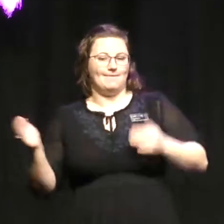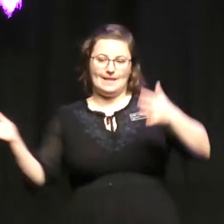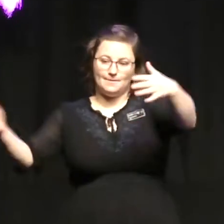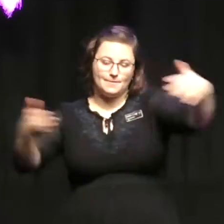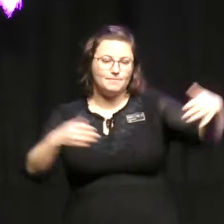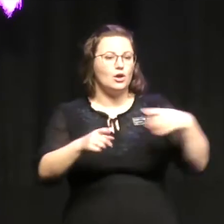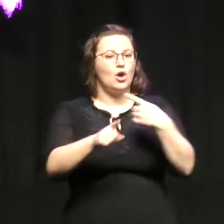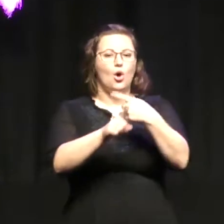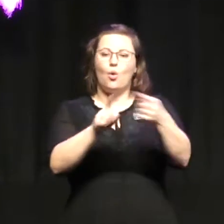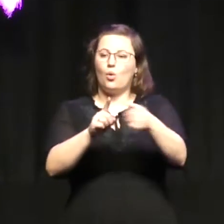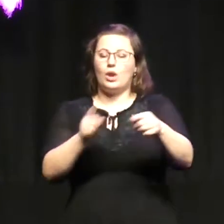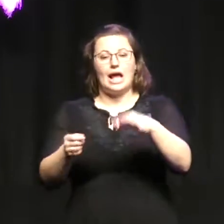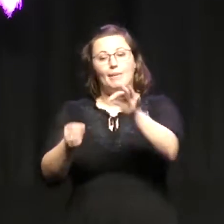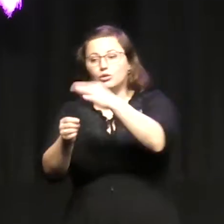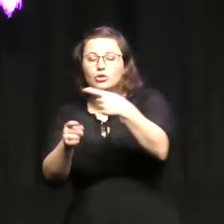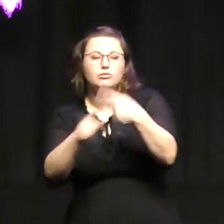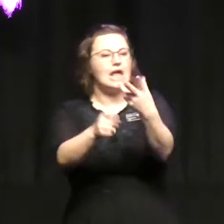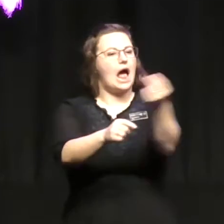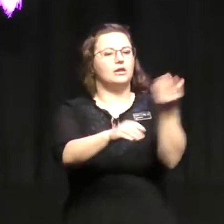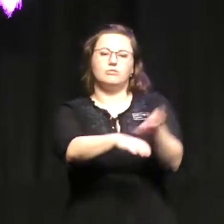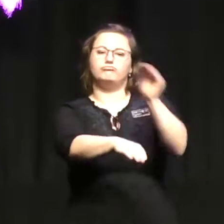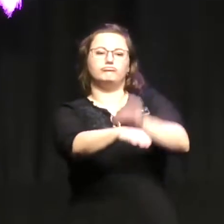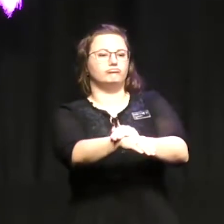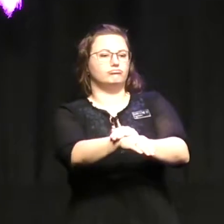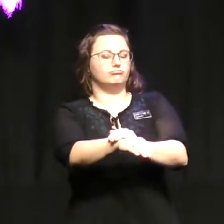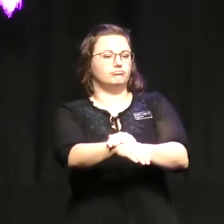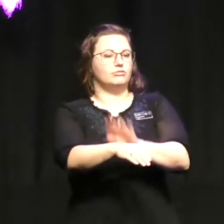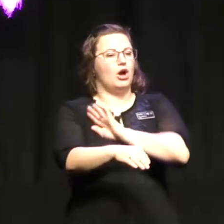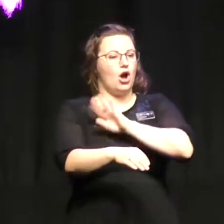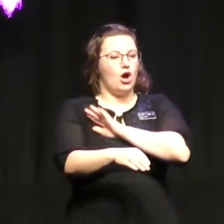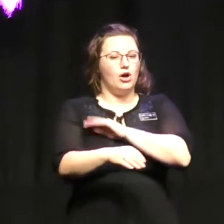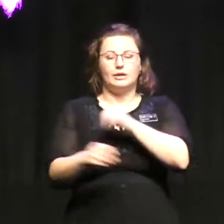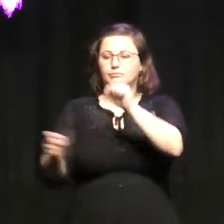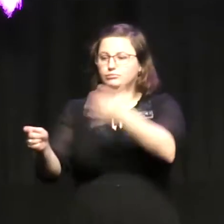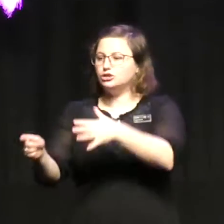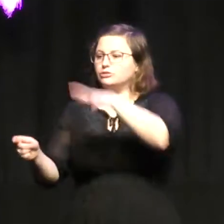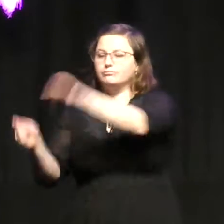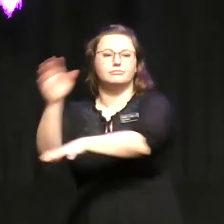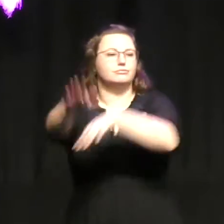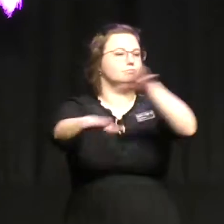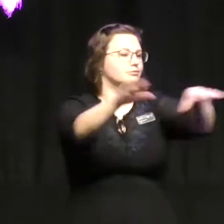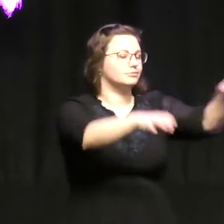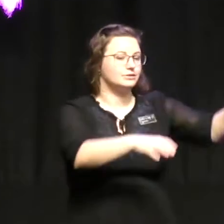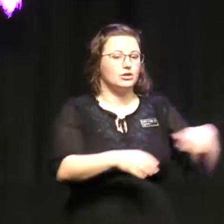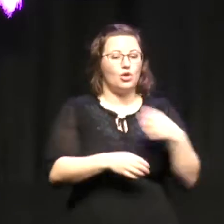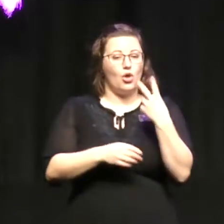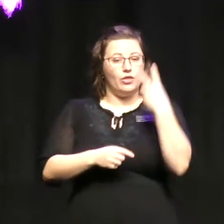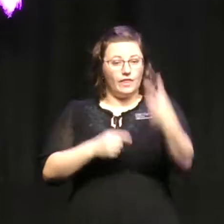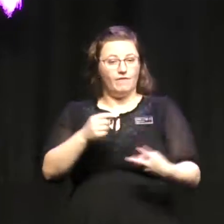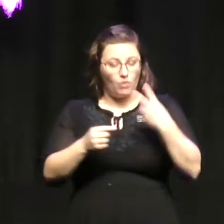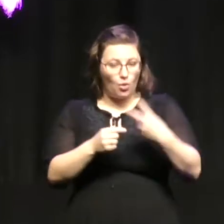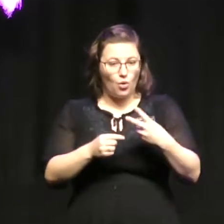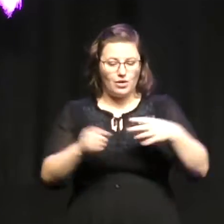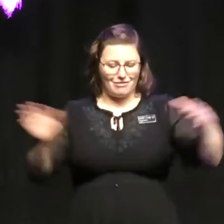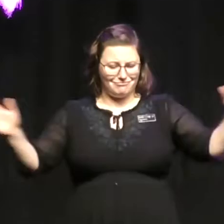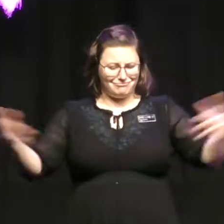other craft skills in village after village. And in 2 years' time, she had organized more